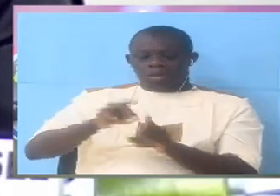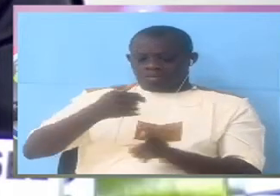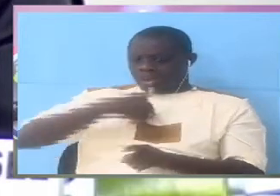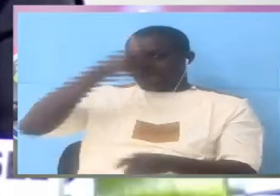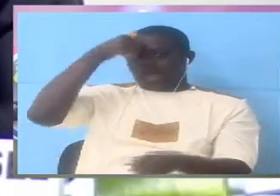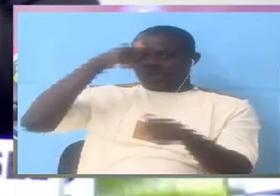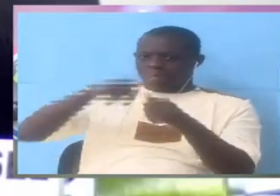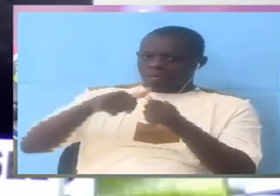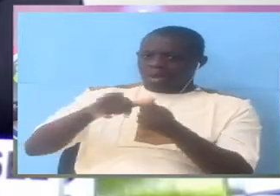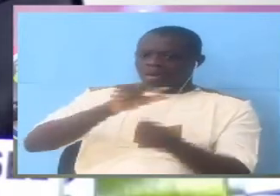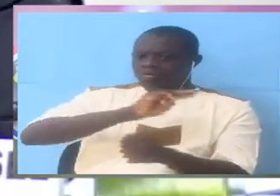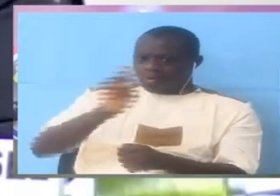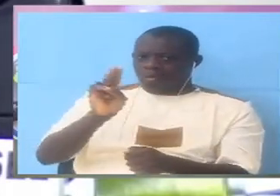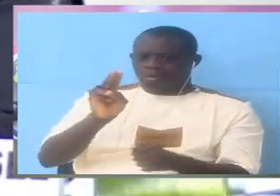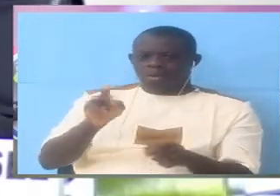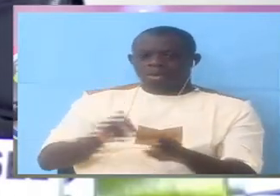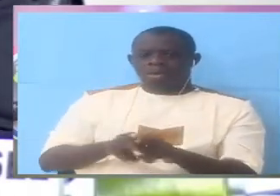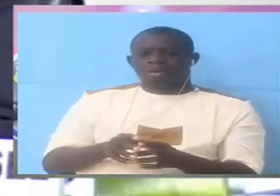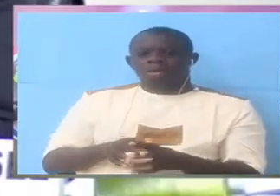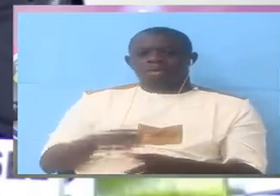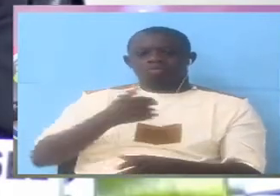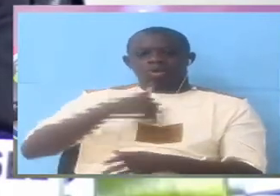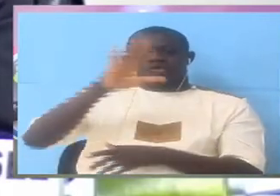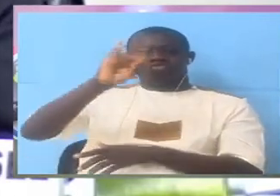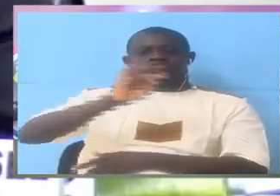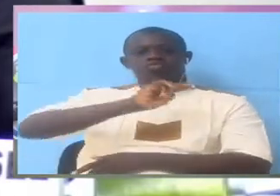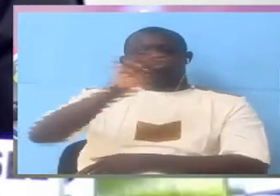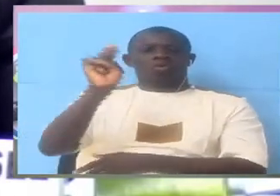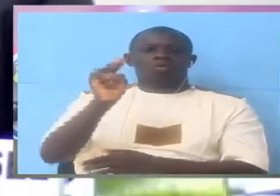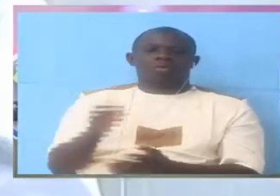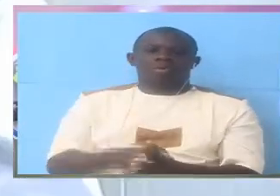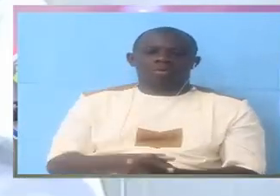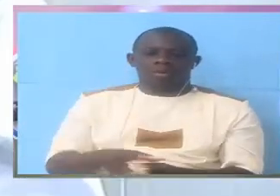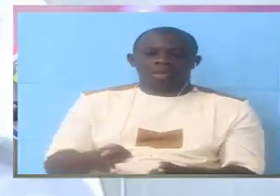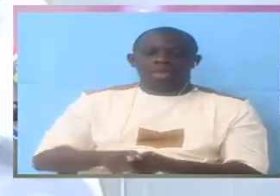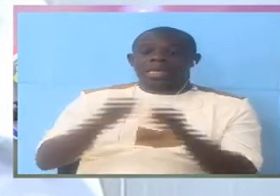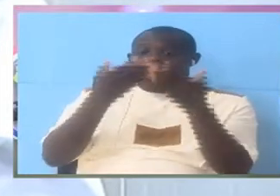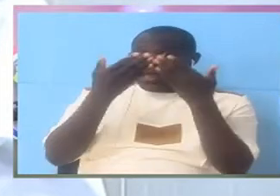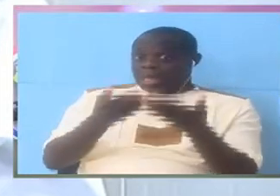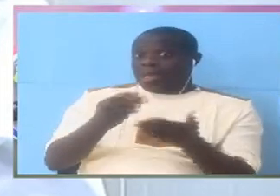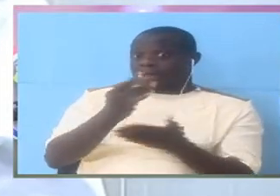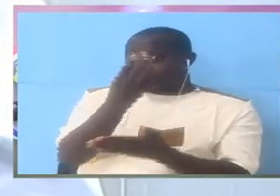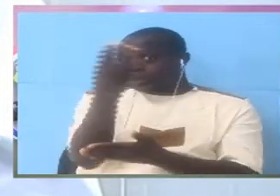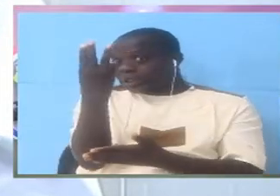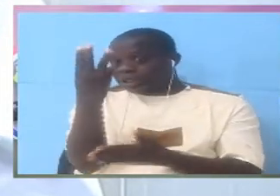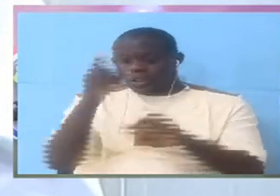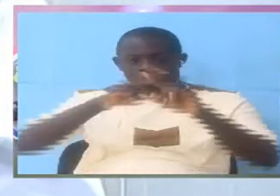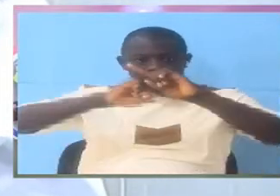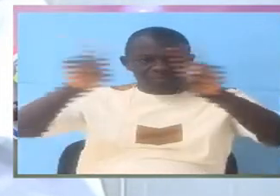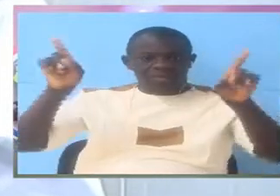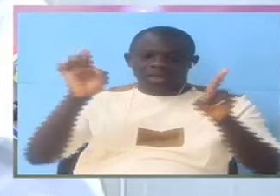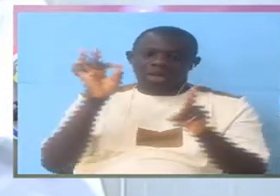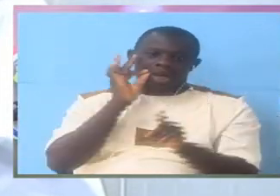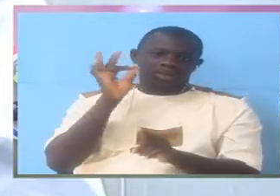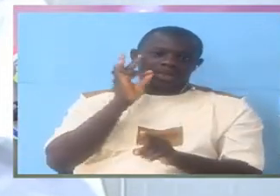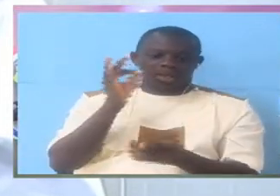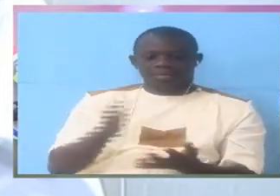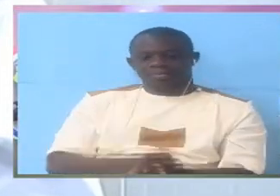remember. I did not do it. These are three completely different answers. I like your